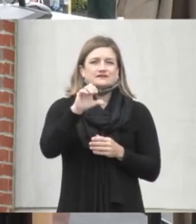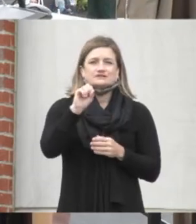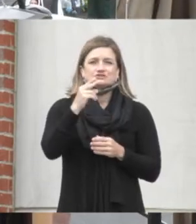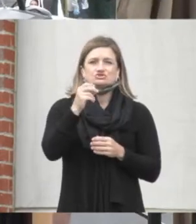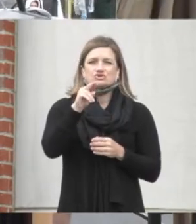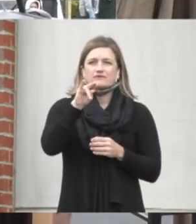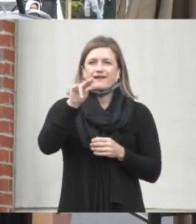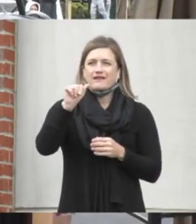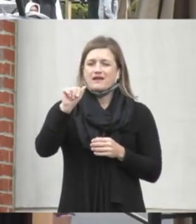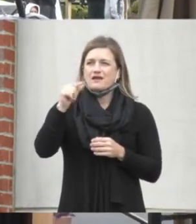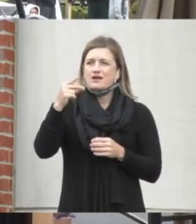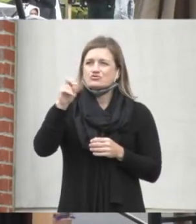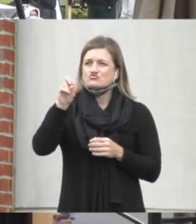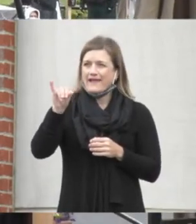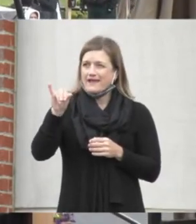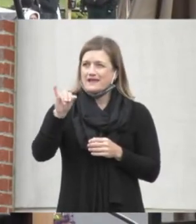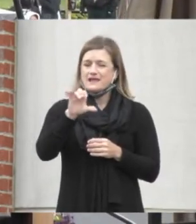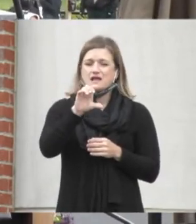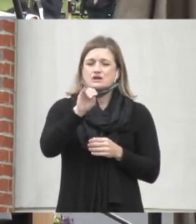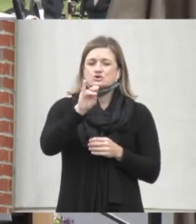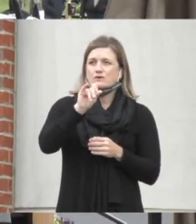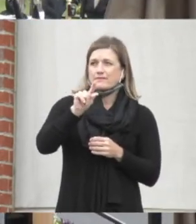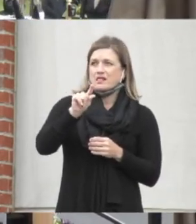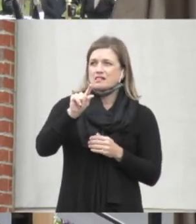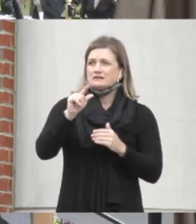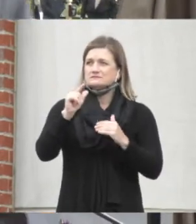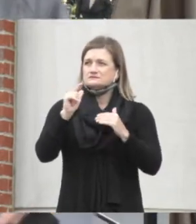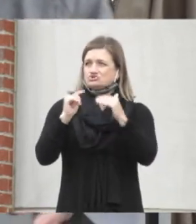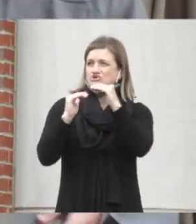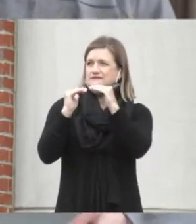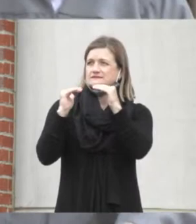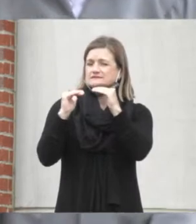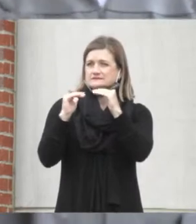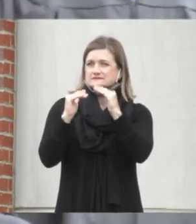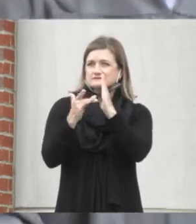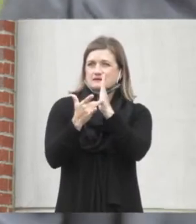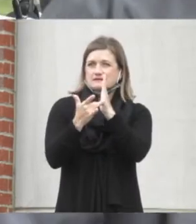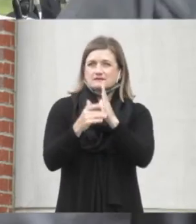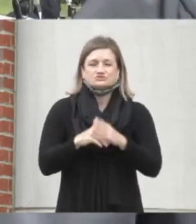Sharita Ray, Criminal Justice Technology.